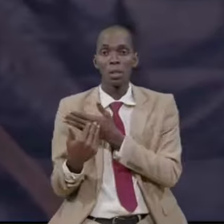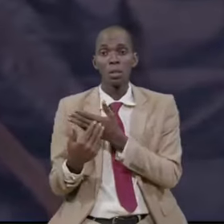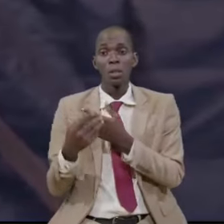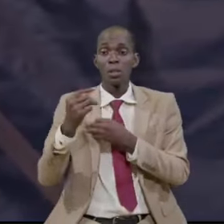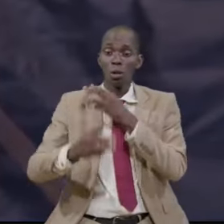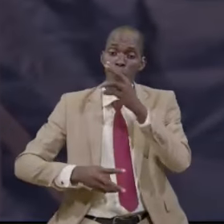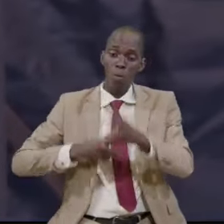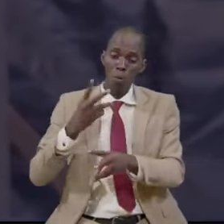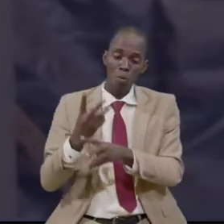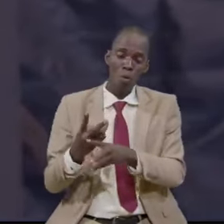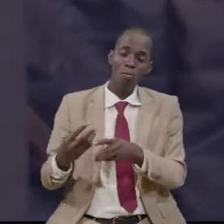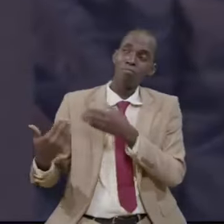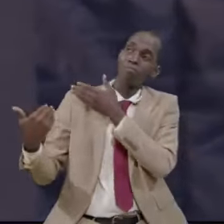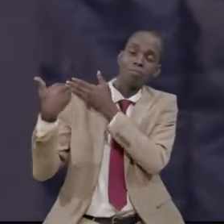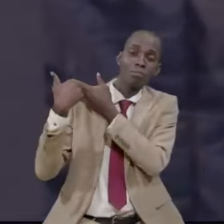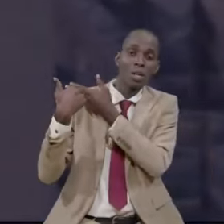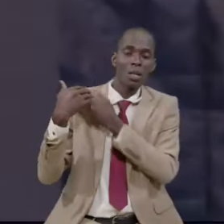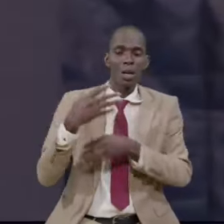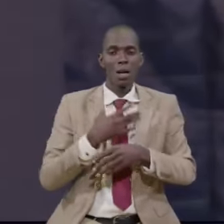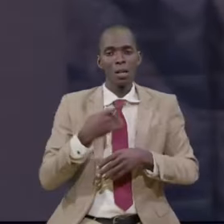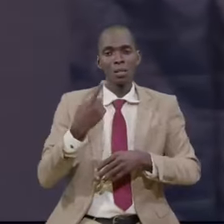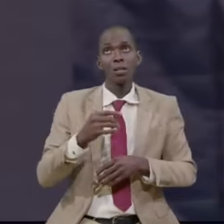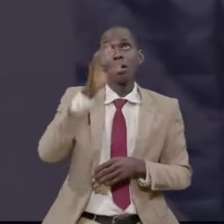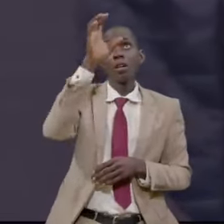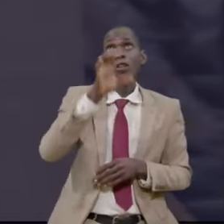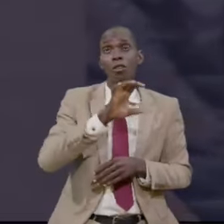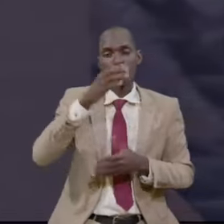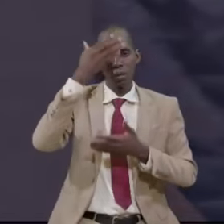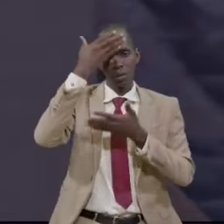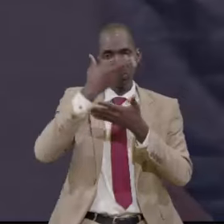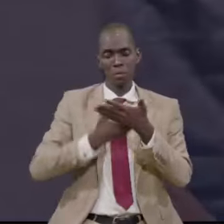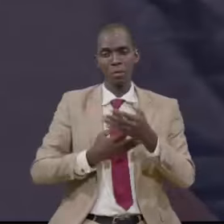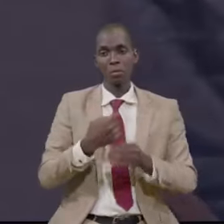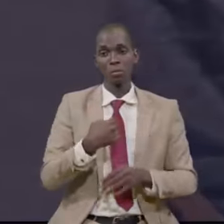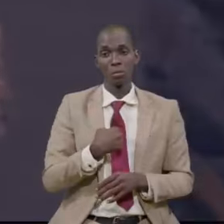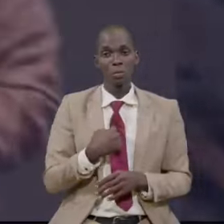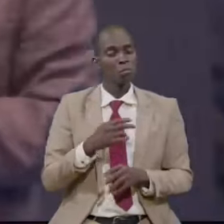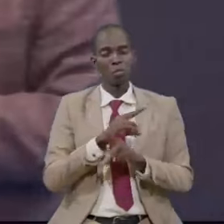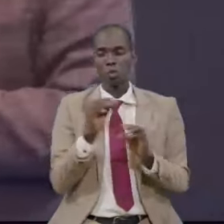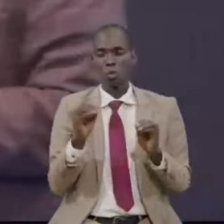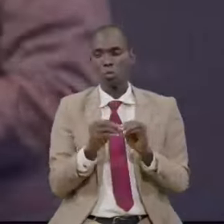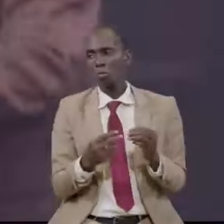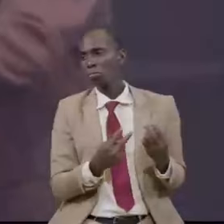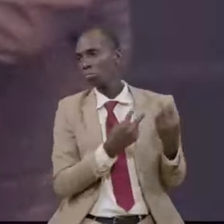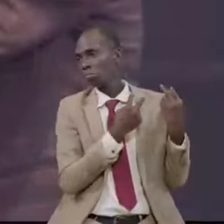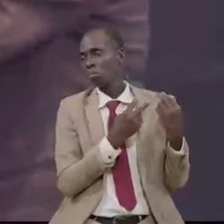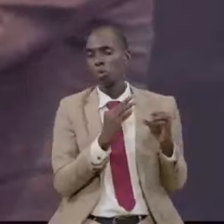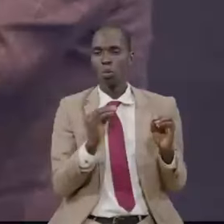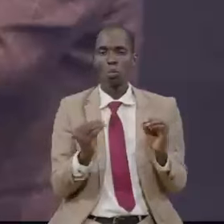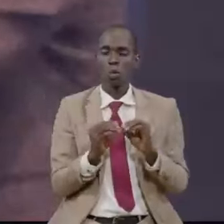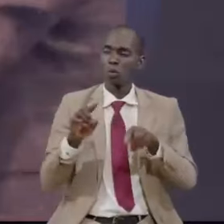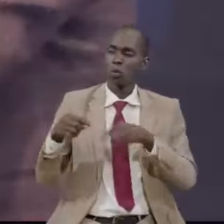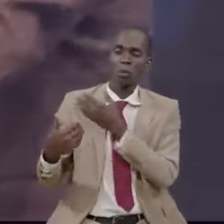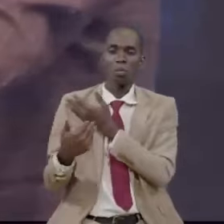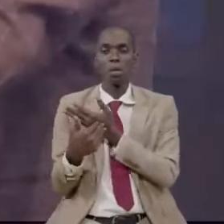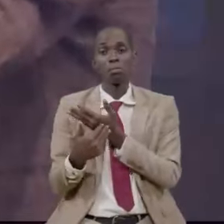me and the cross before me. No turning back. No turning back. Though